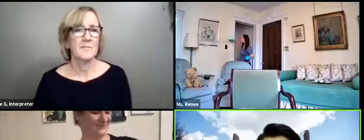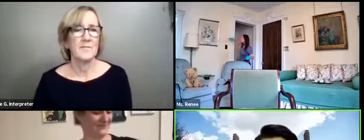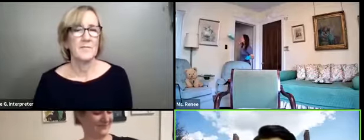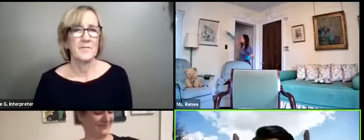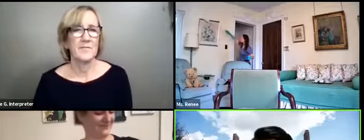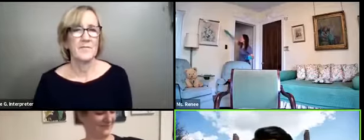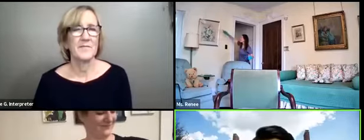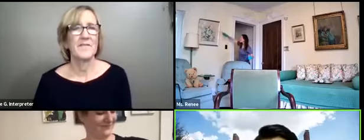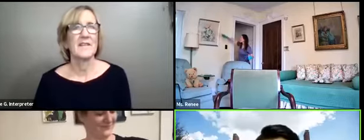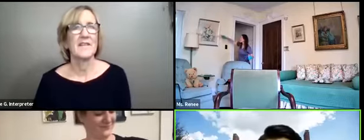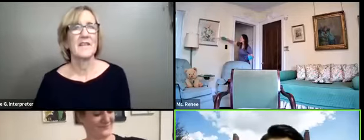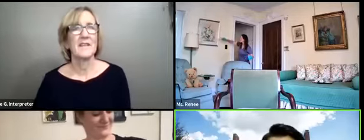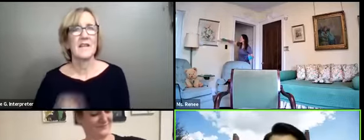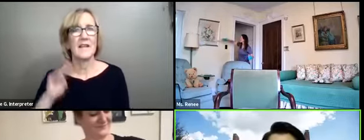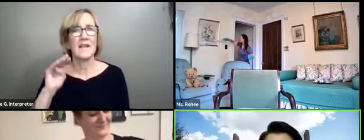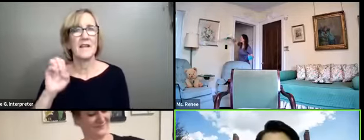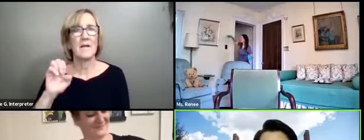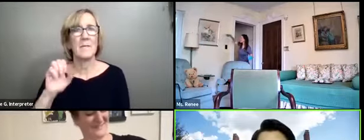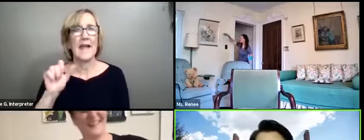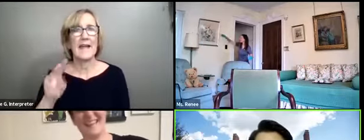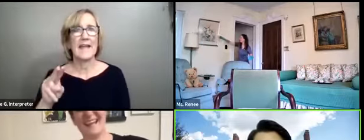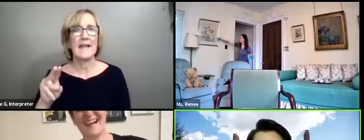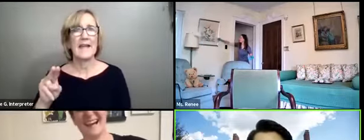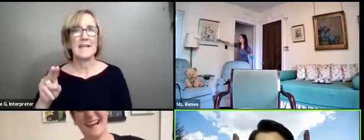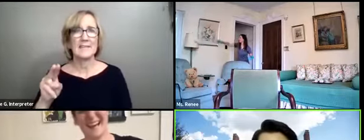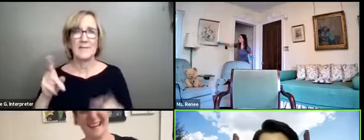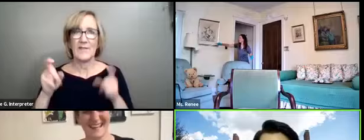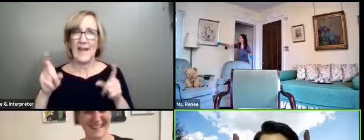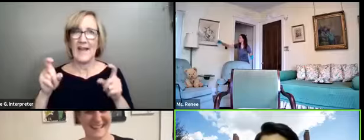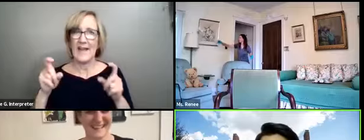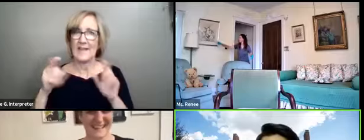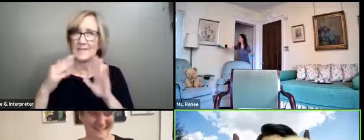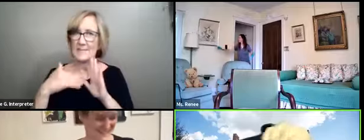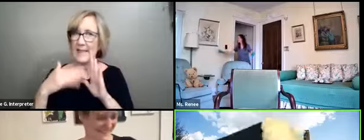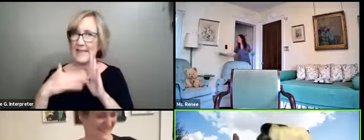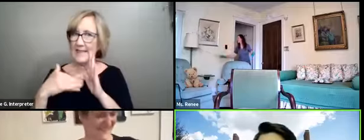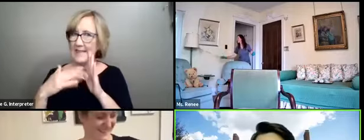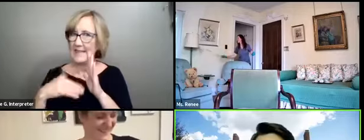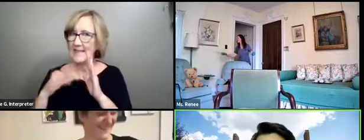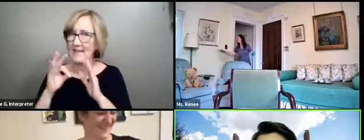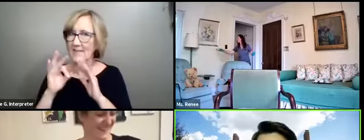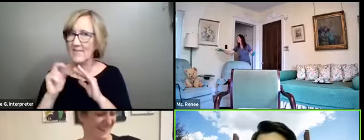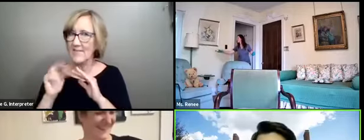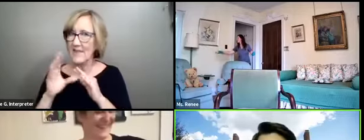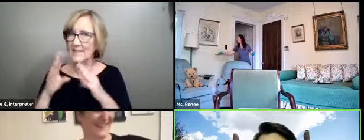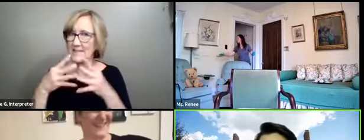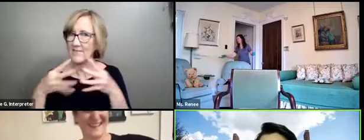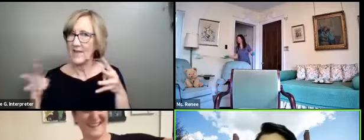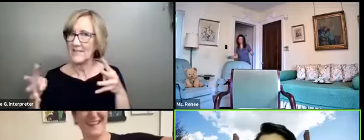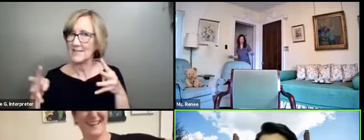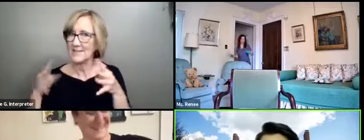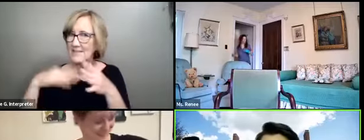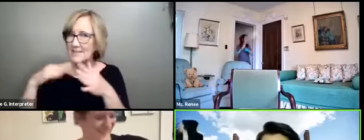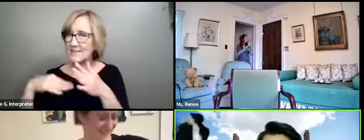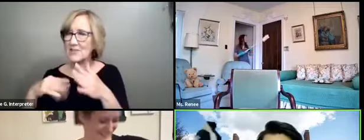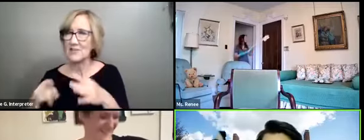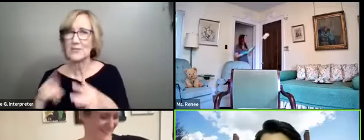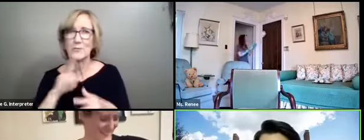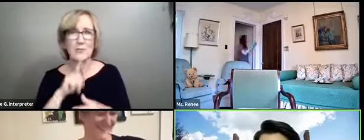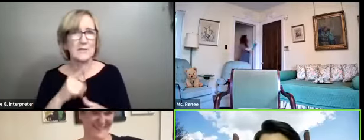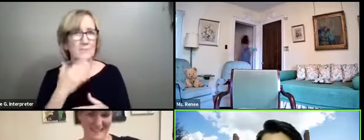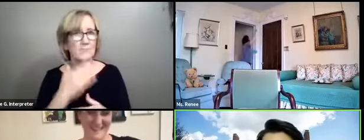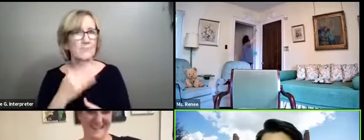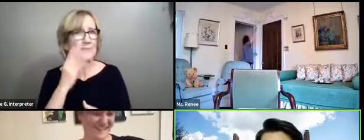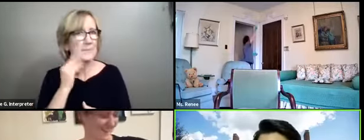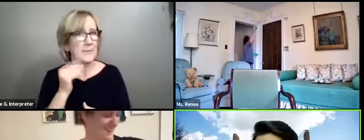You can see Megan is just zipping through that little sample fence there. So she's got some real experience. And then you got